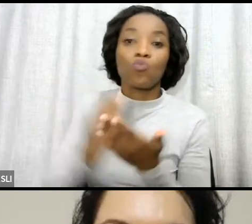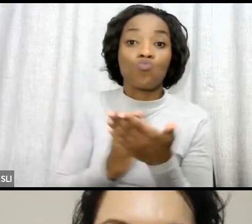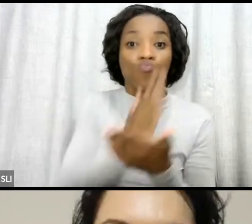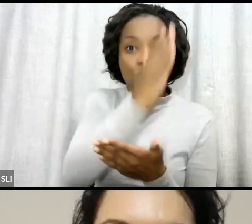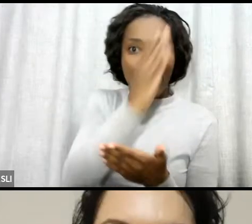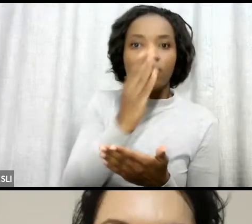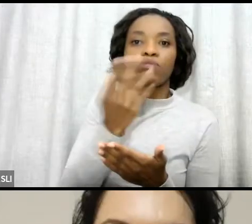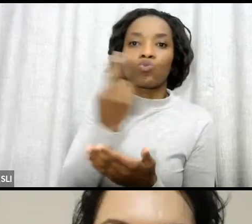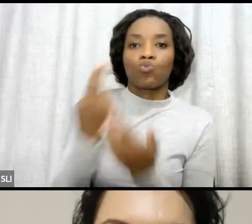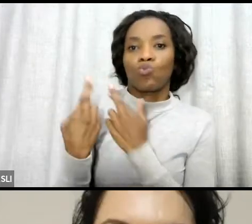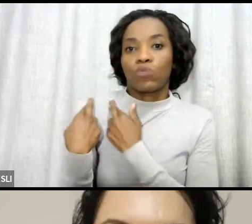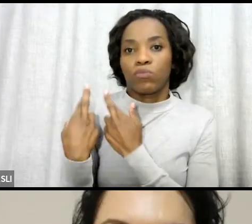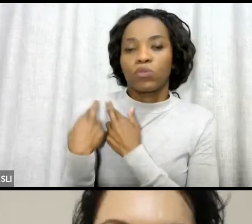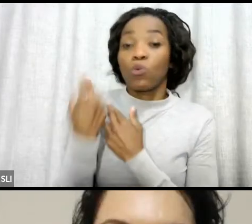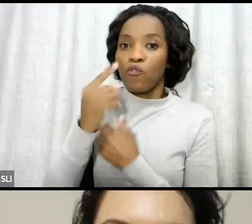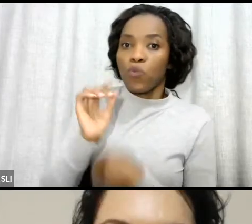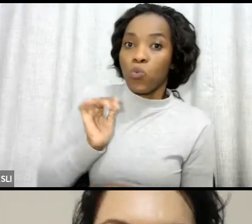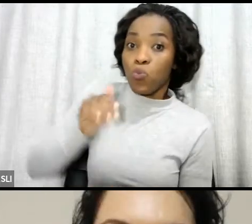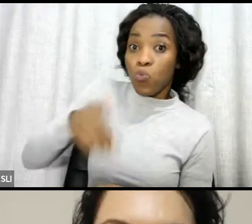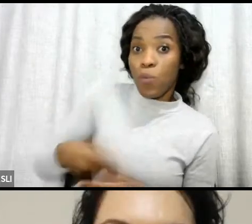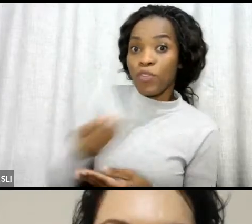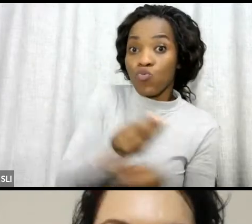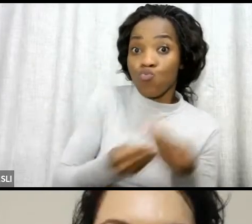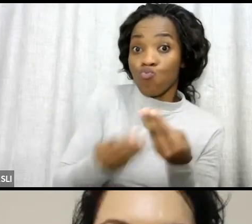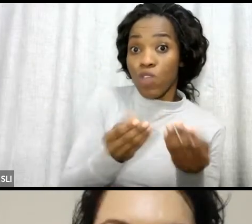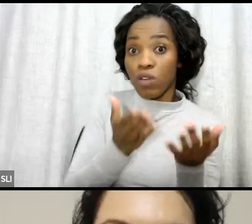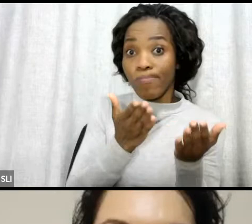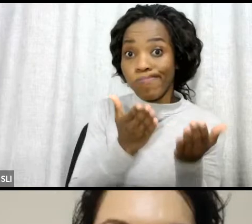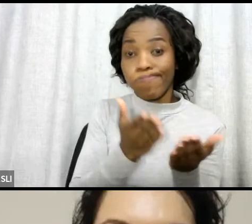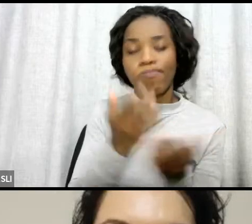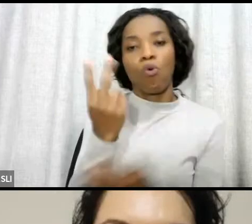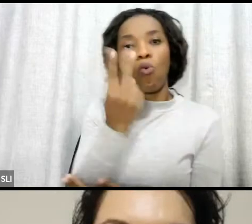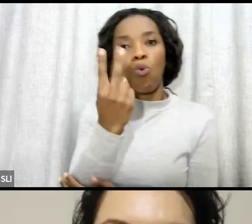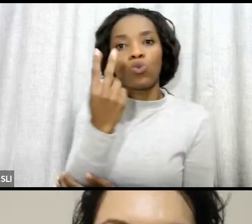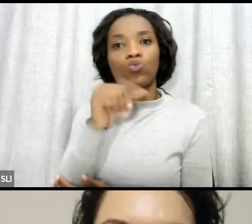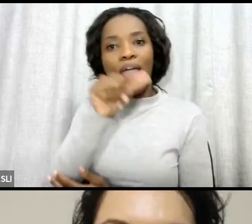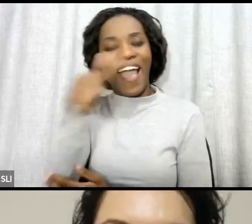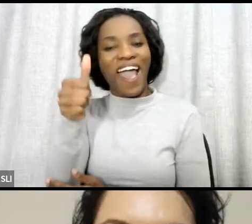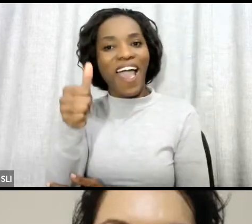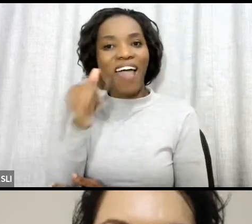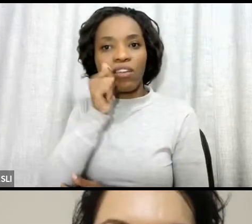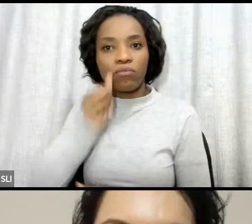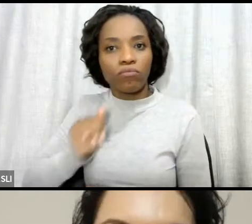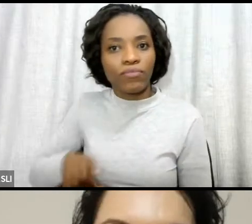for women in trade, as well as related gender rights.